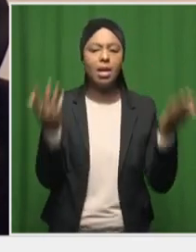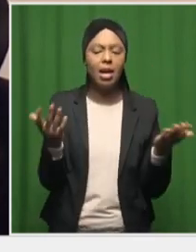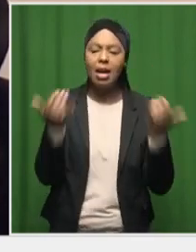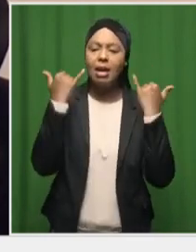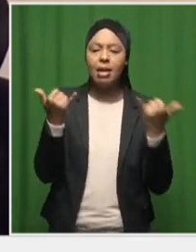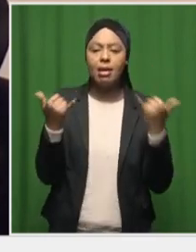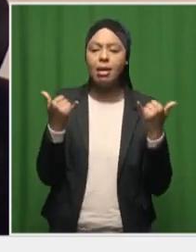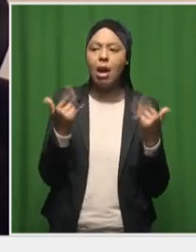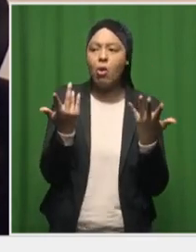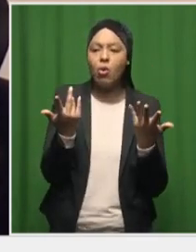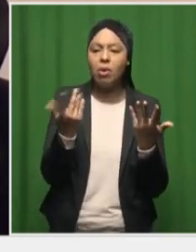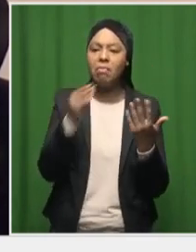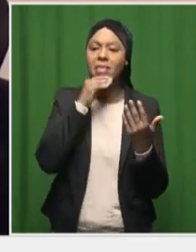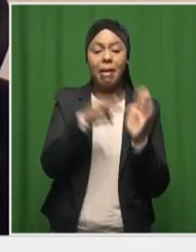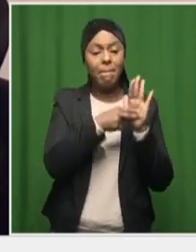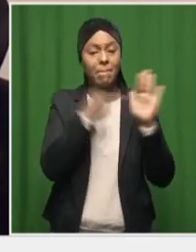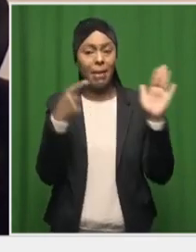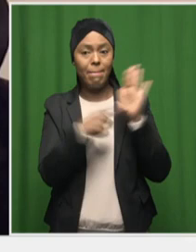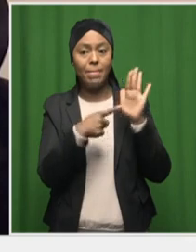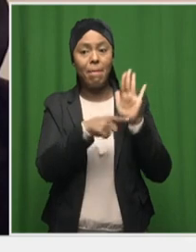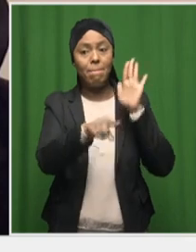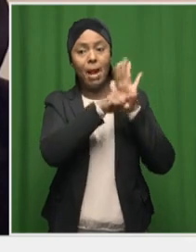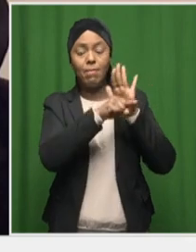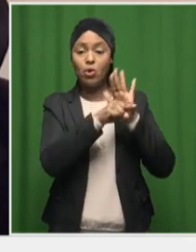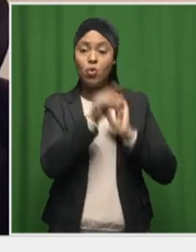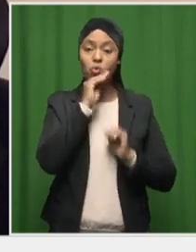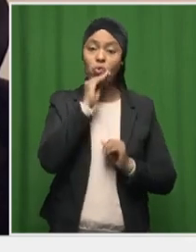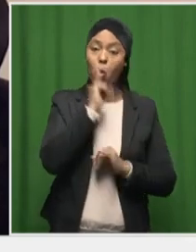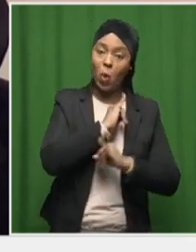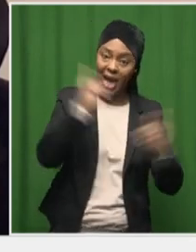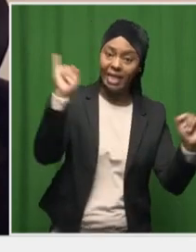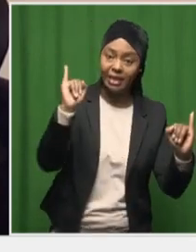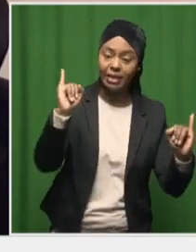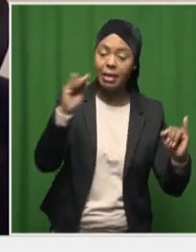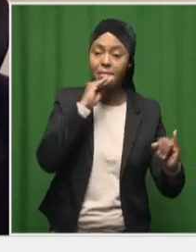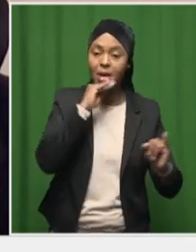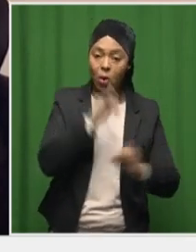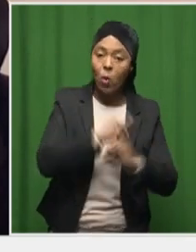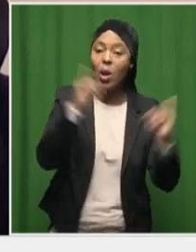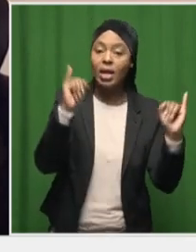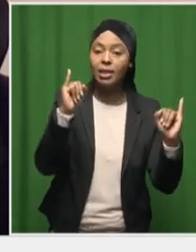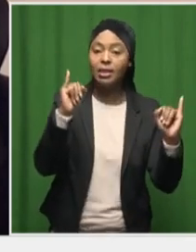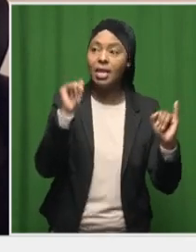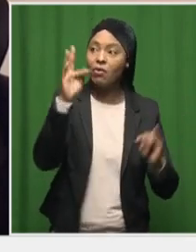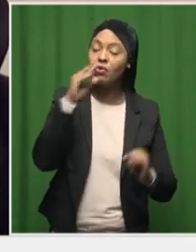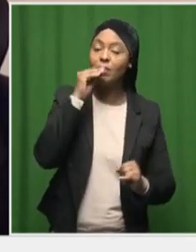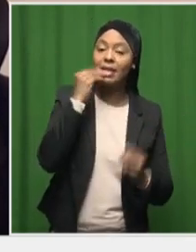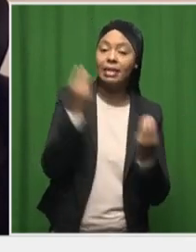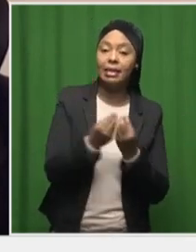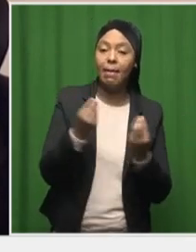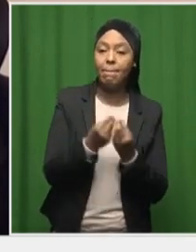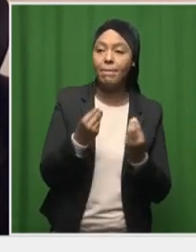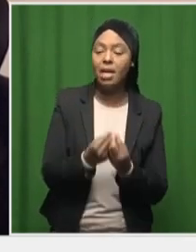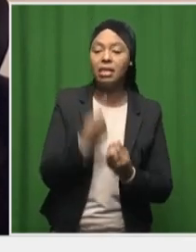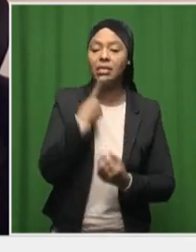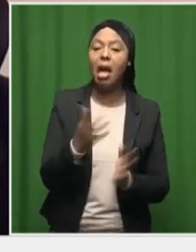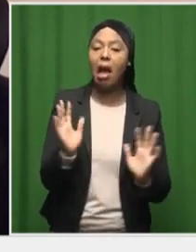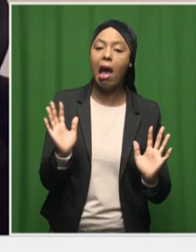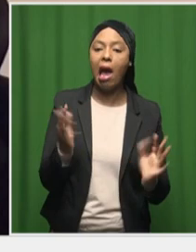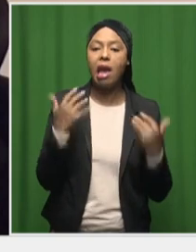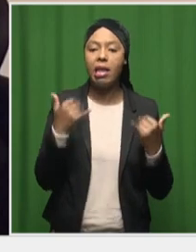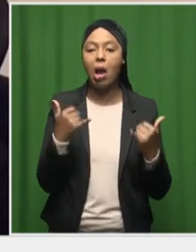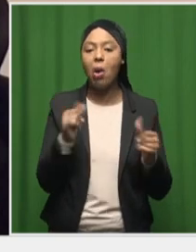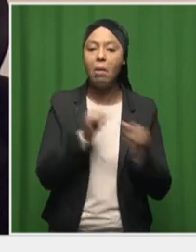we cannot underrate what a greylisting actually means. When you look at the fact that we speak about one thing, about moving, you know, going